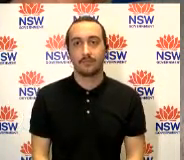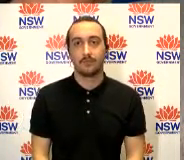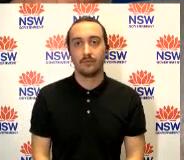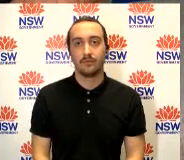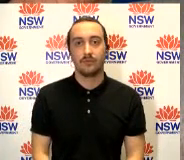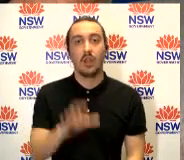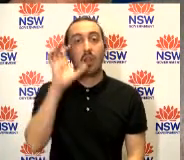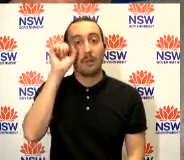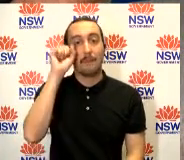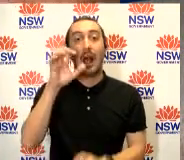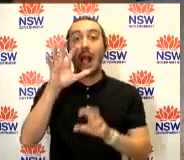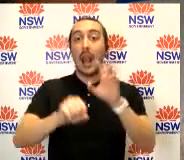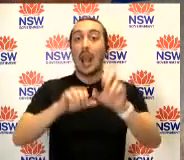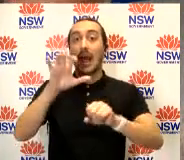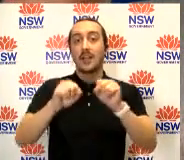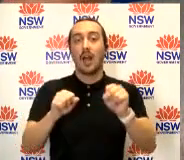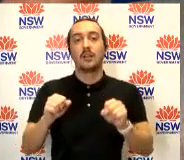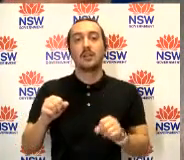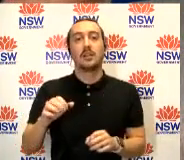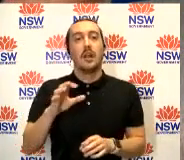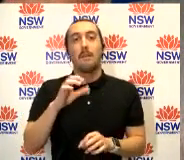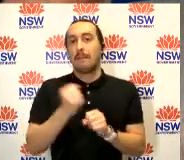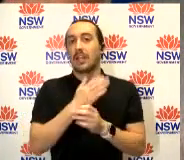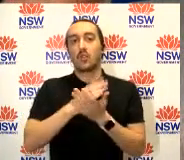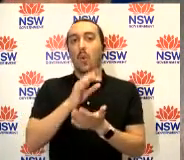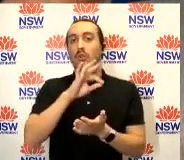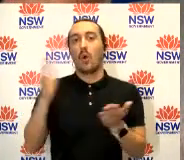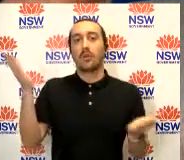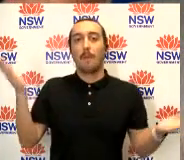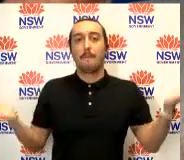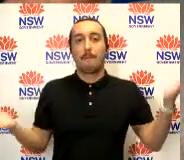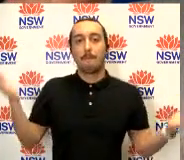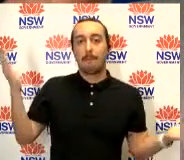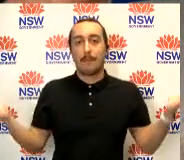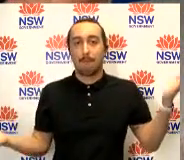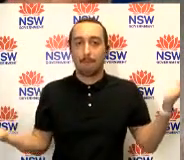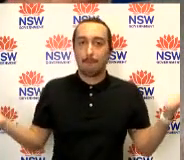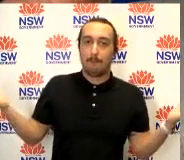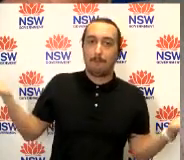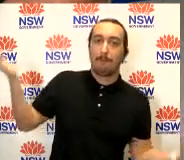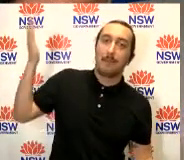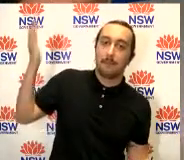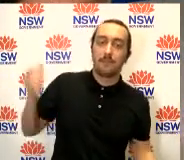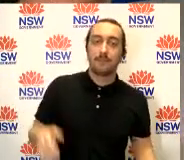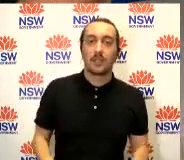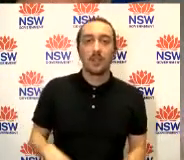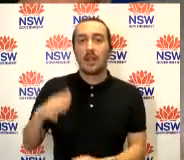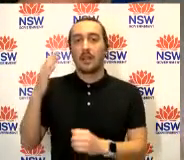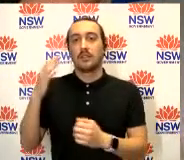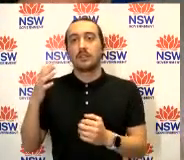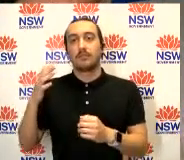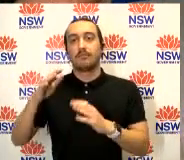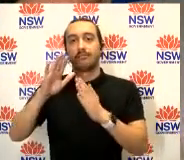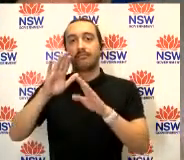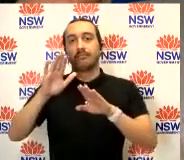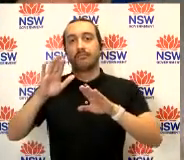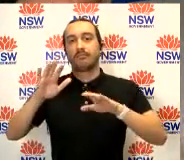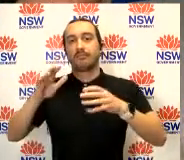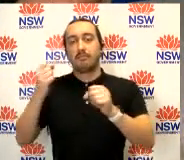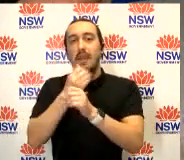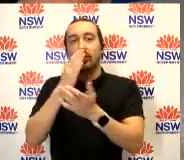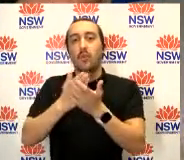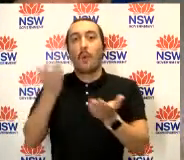overbalancing. Yes. Is not overreaching or overbalancing on a ladder, because that's where, sometimes, 3 points of contact is great to maintain if you